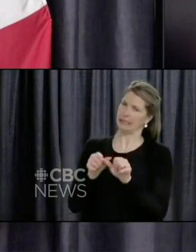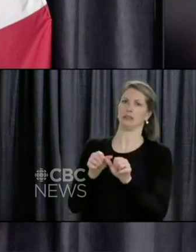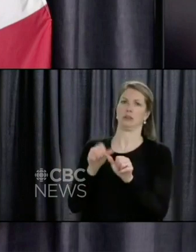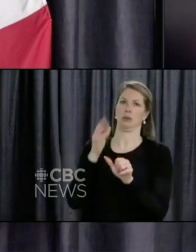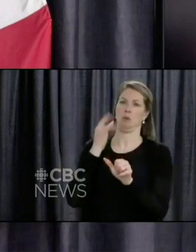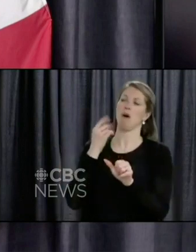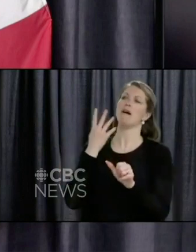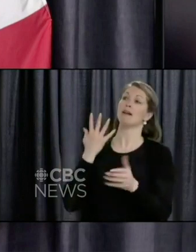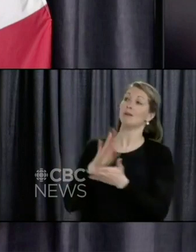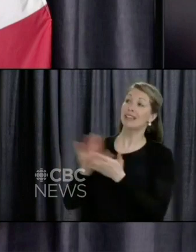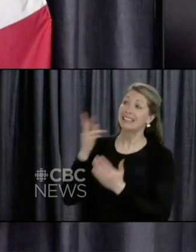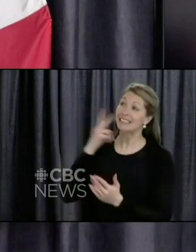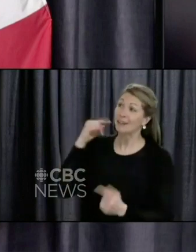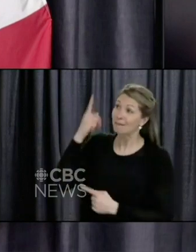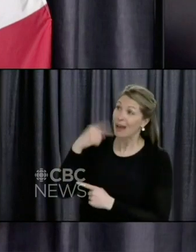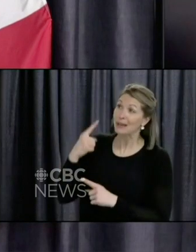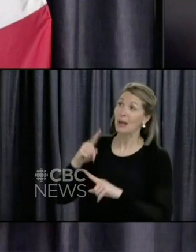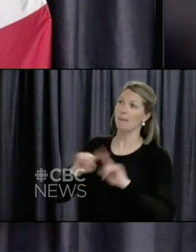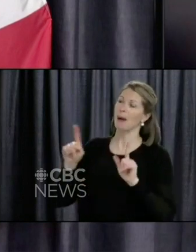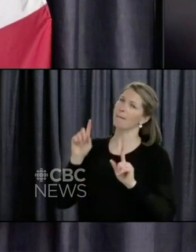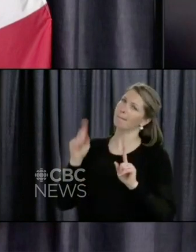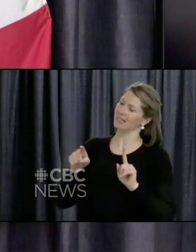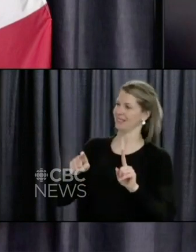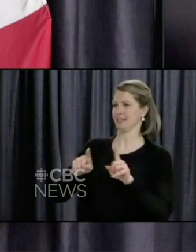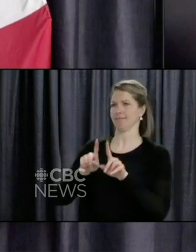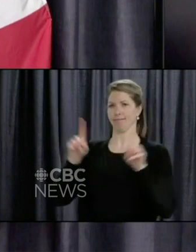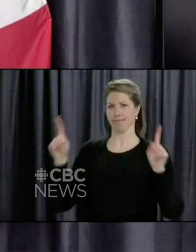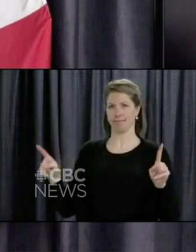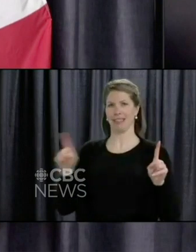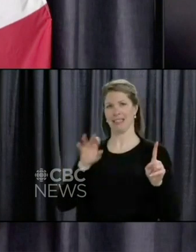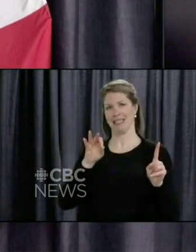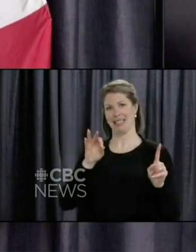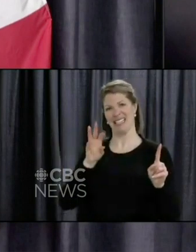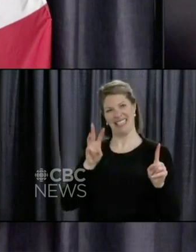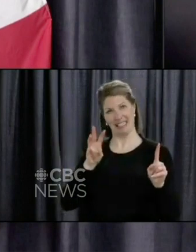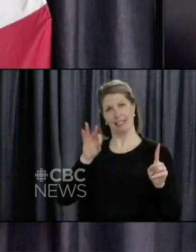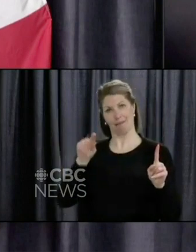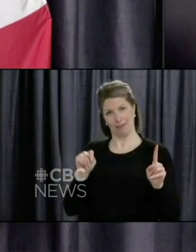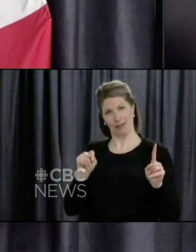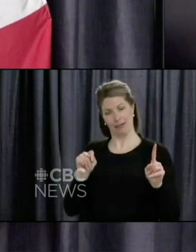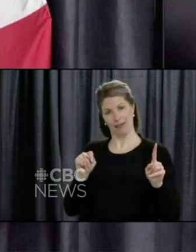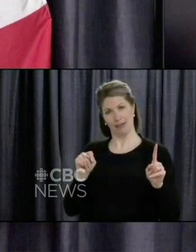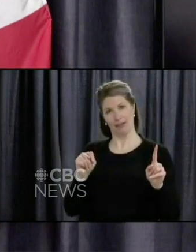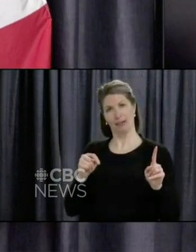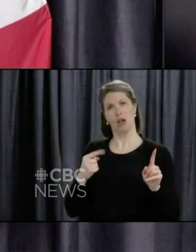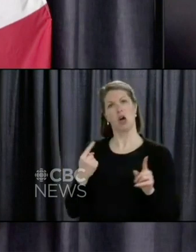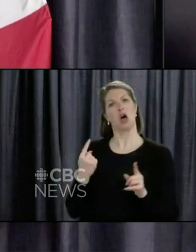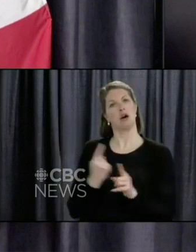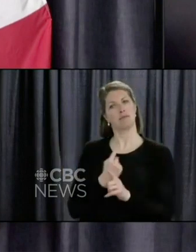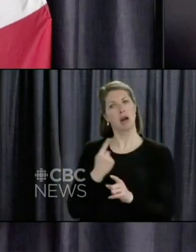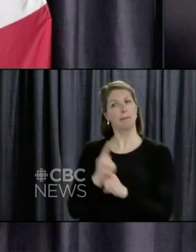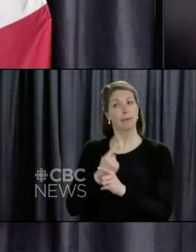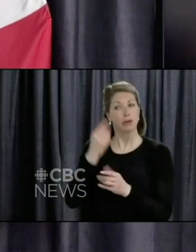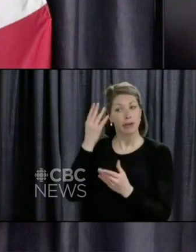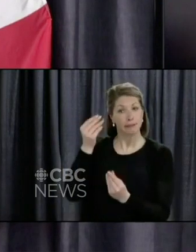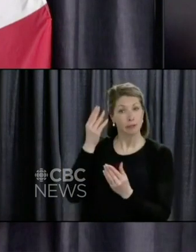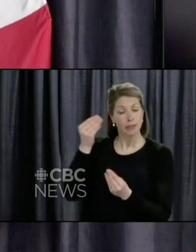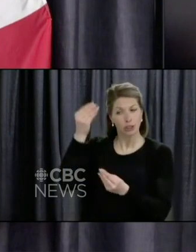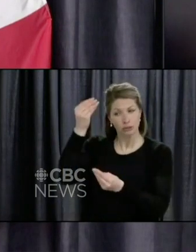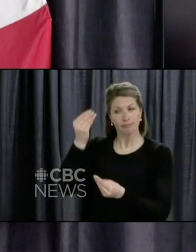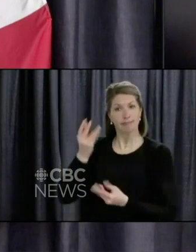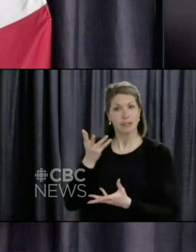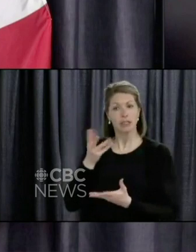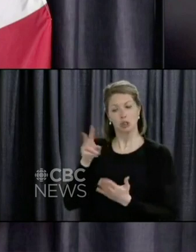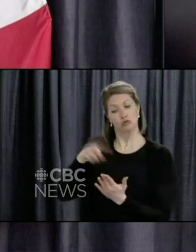measures. And then very similar to Dr. Fitzgerald, let's use proper sources of information when we think about this